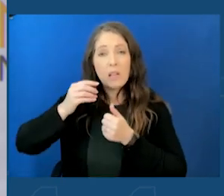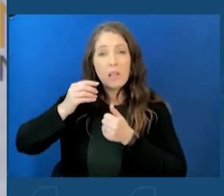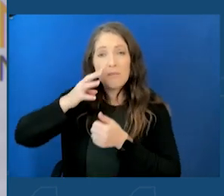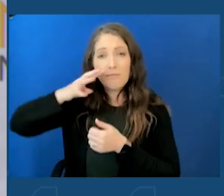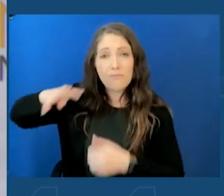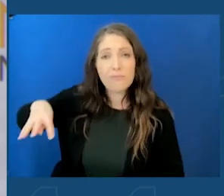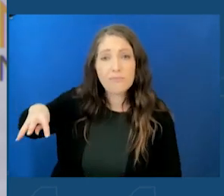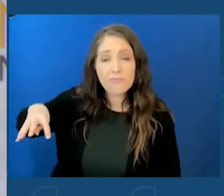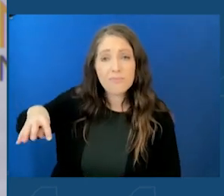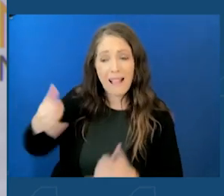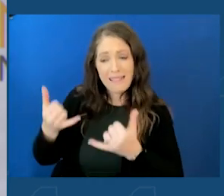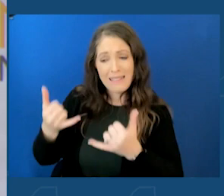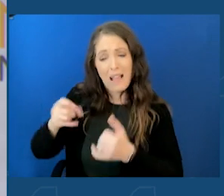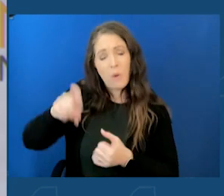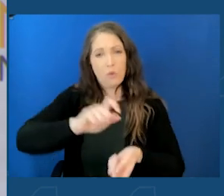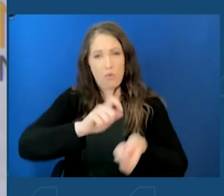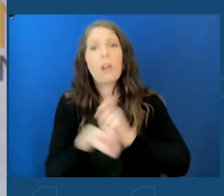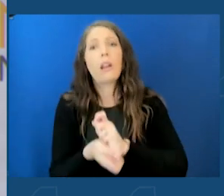that to change.